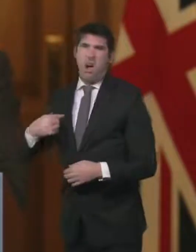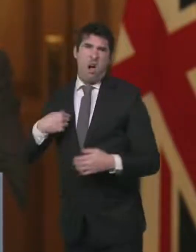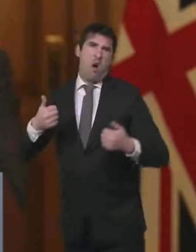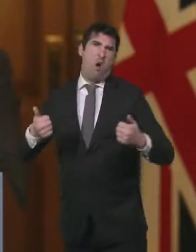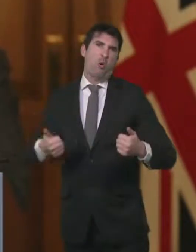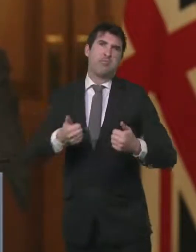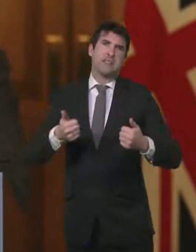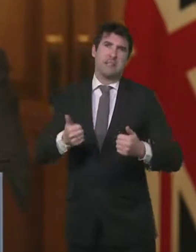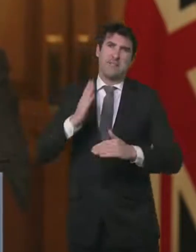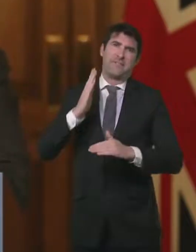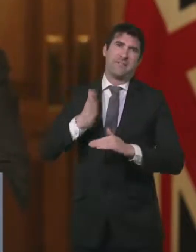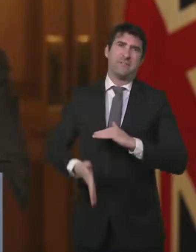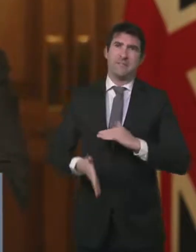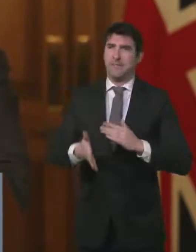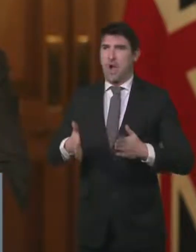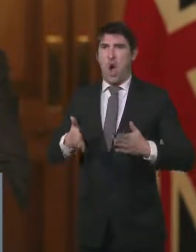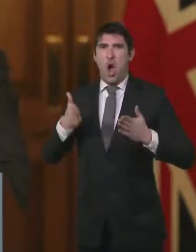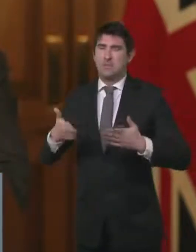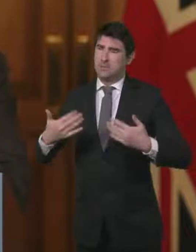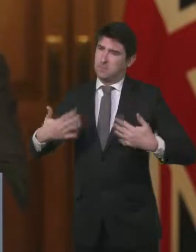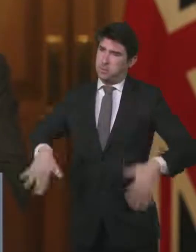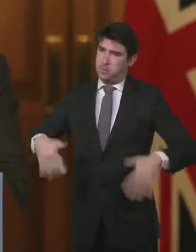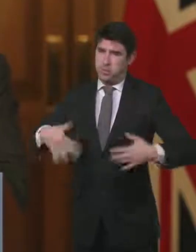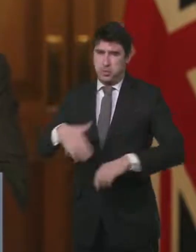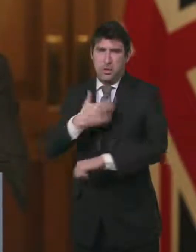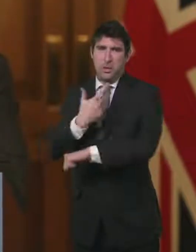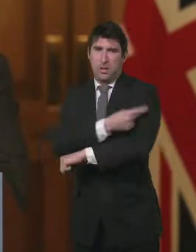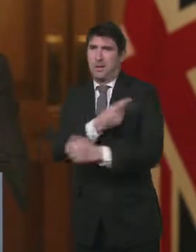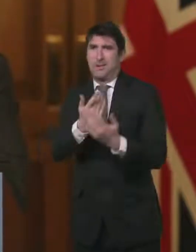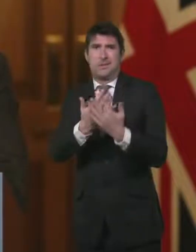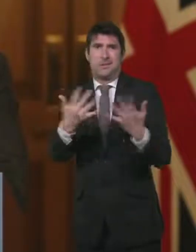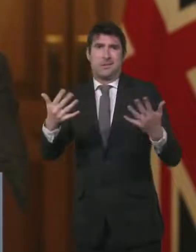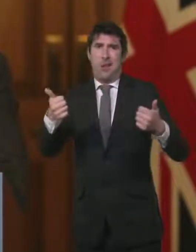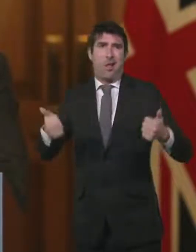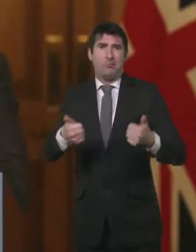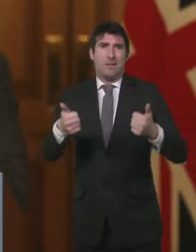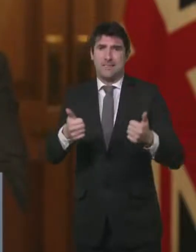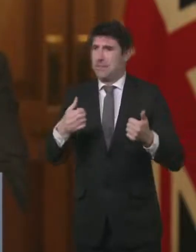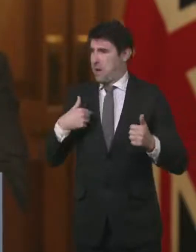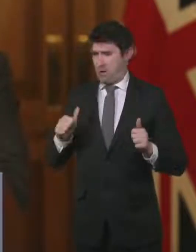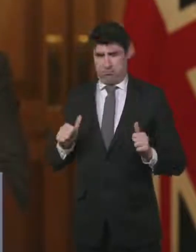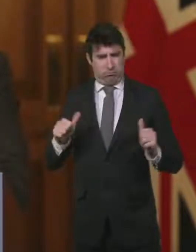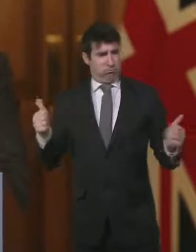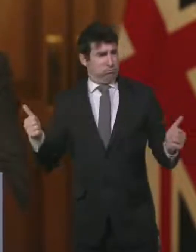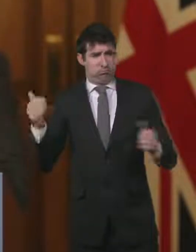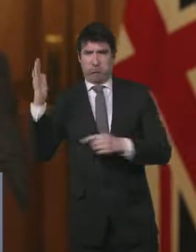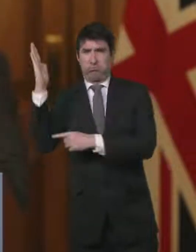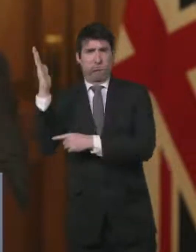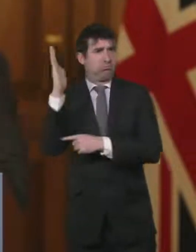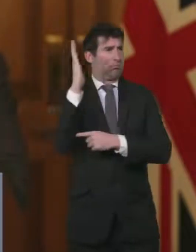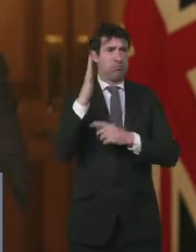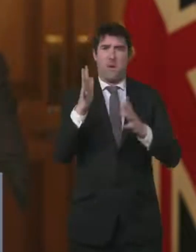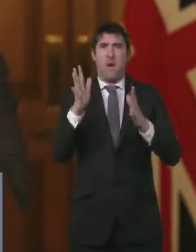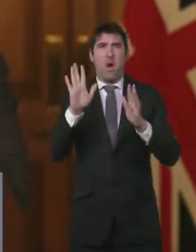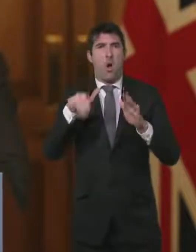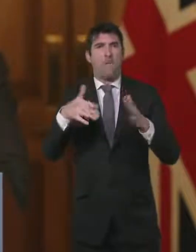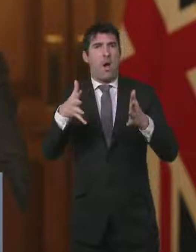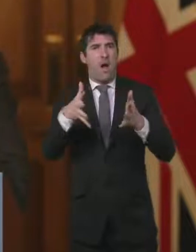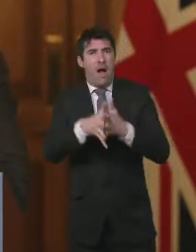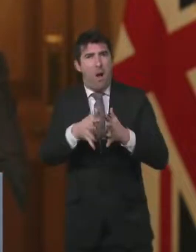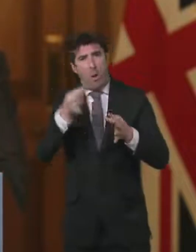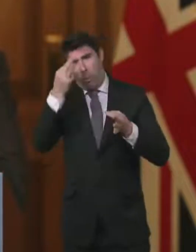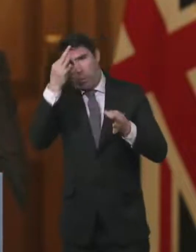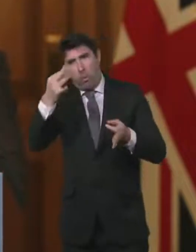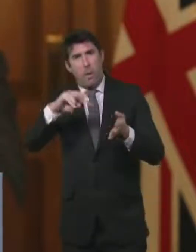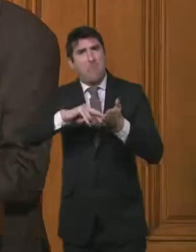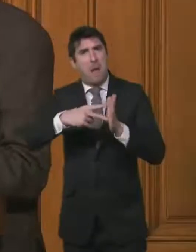to Steve and JVT to talk about the modalities. Steve. Yeah, so as I've said, we are working in the